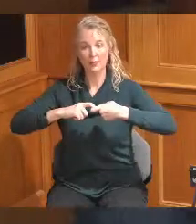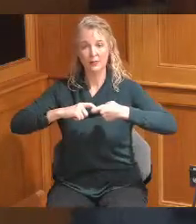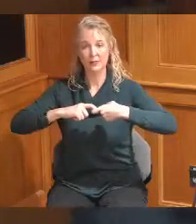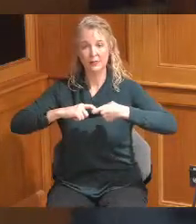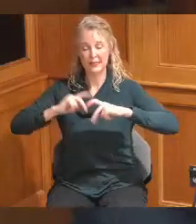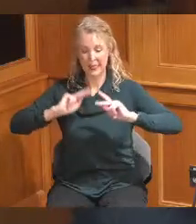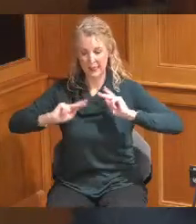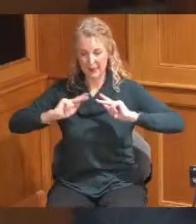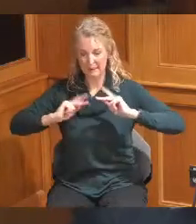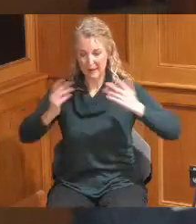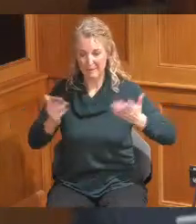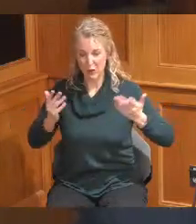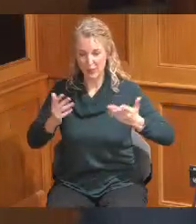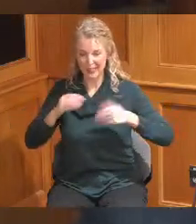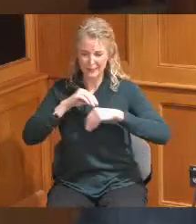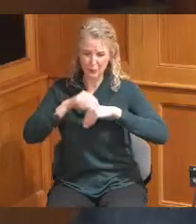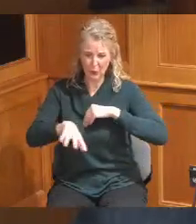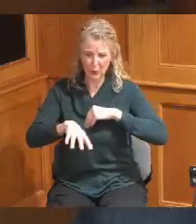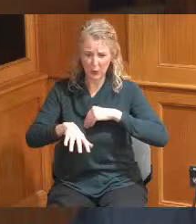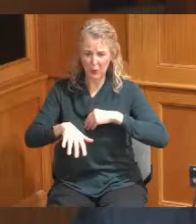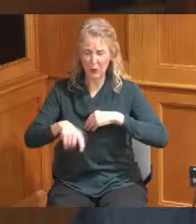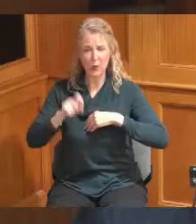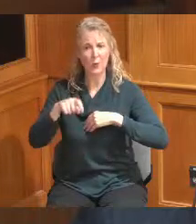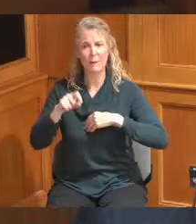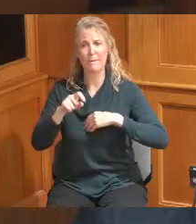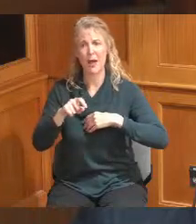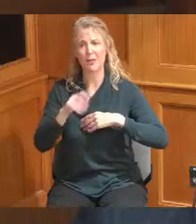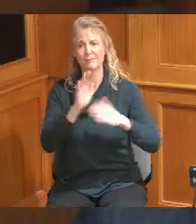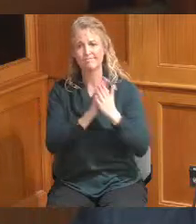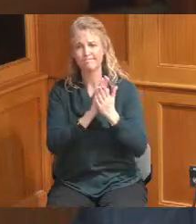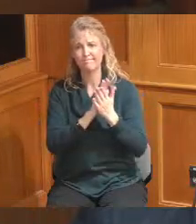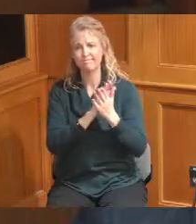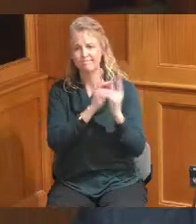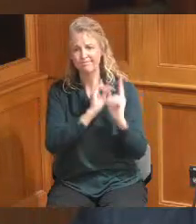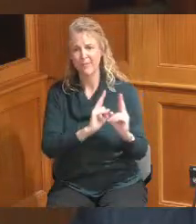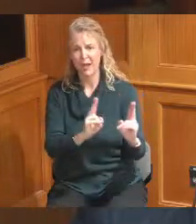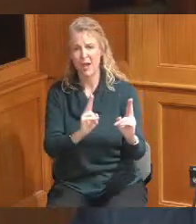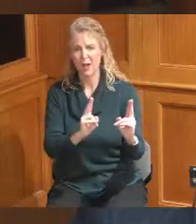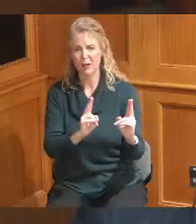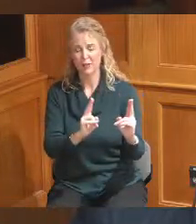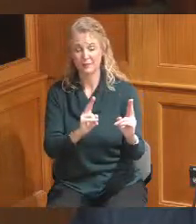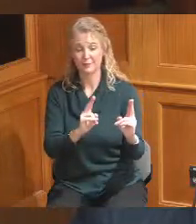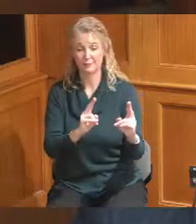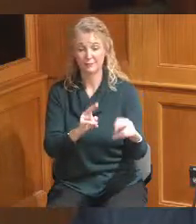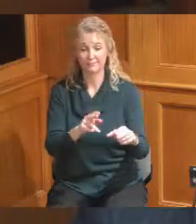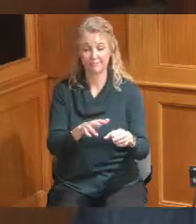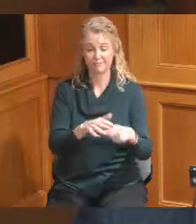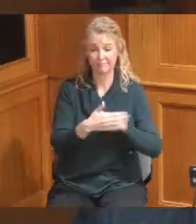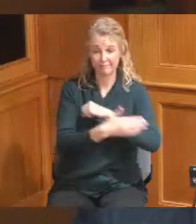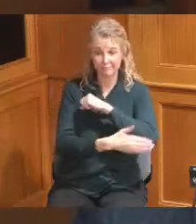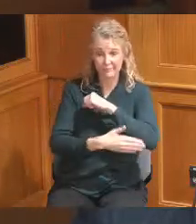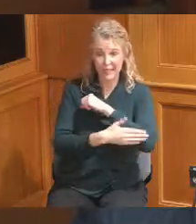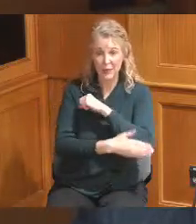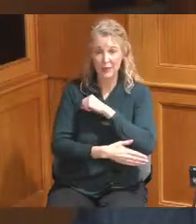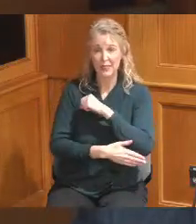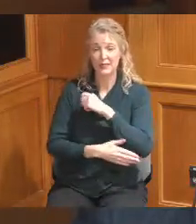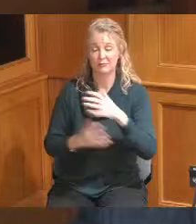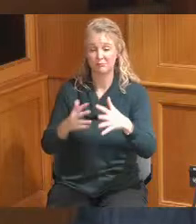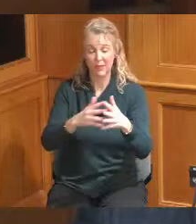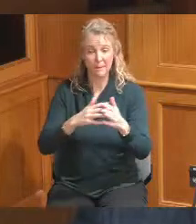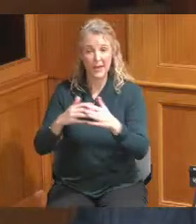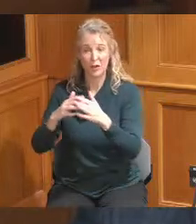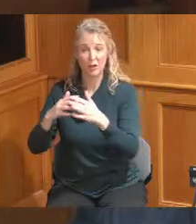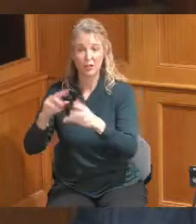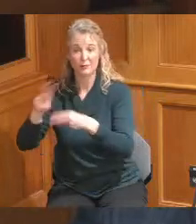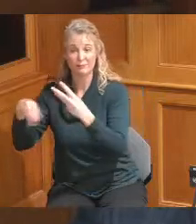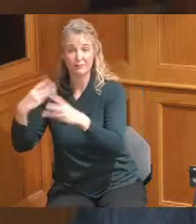have really impacted this country, this county, in this world. And they can't be limited to